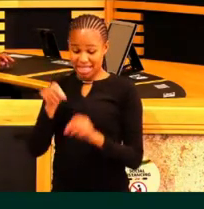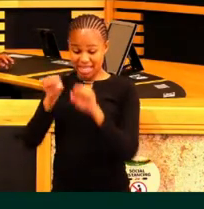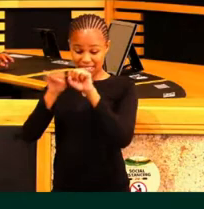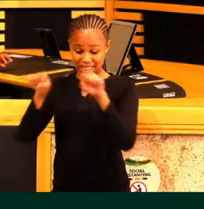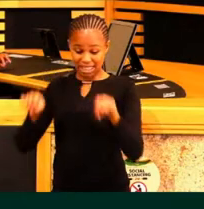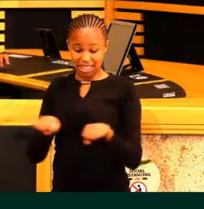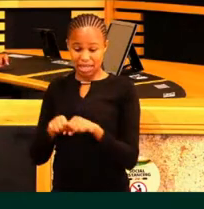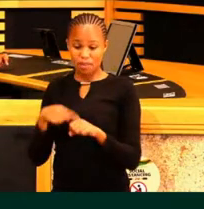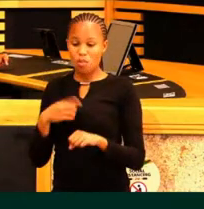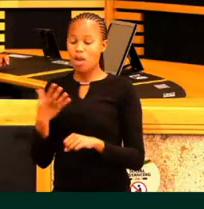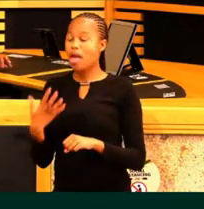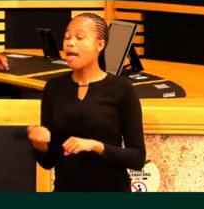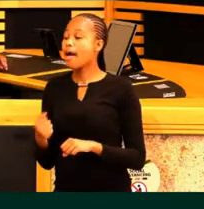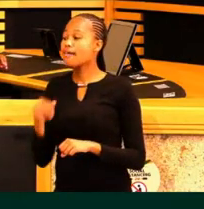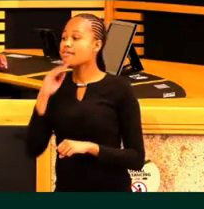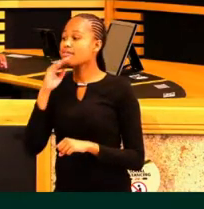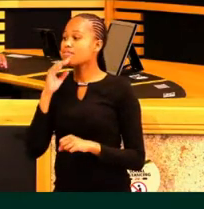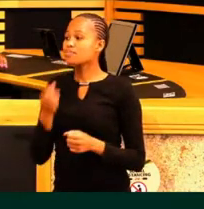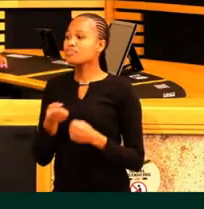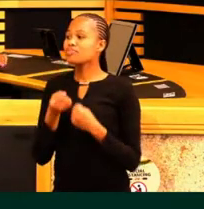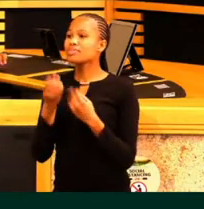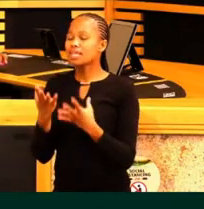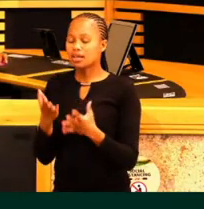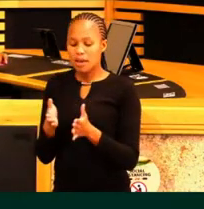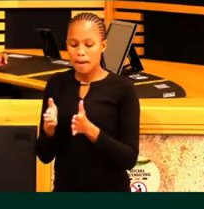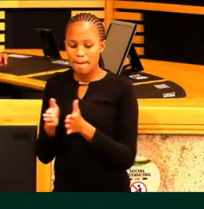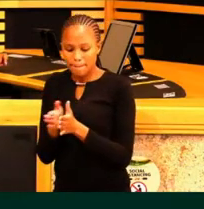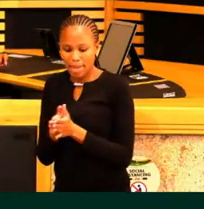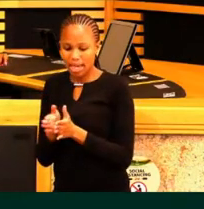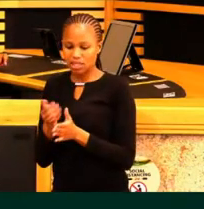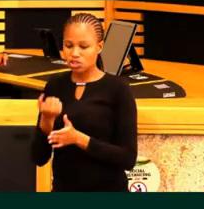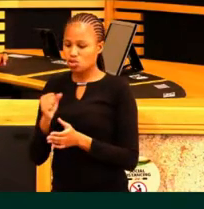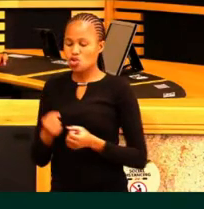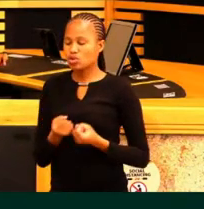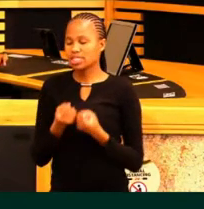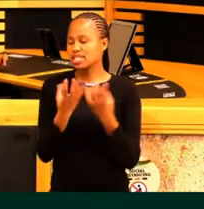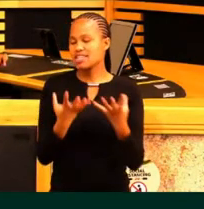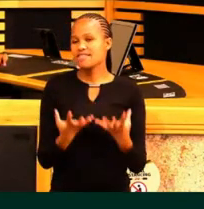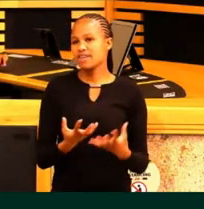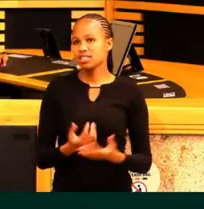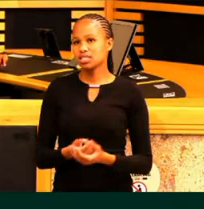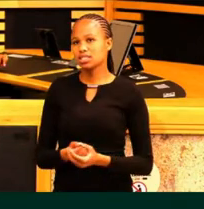scenario is producing Beggars instead of give us